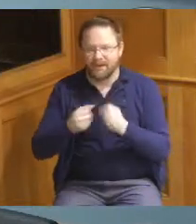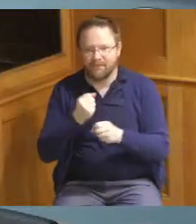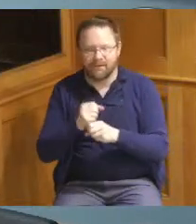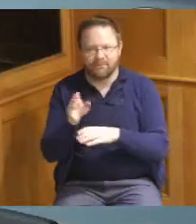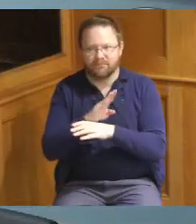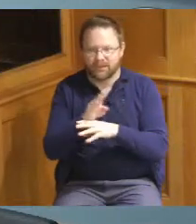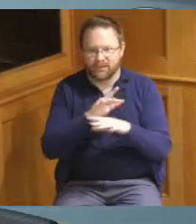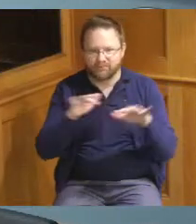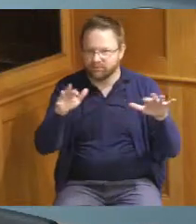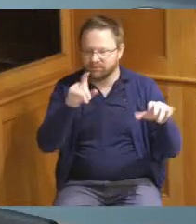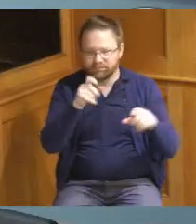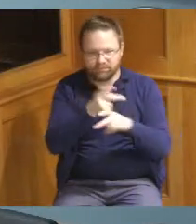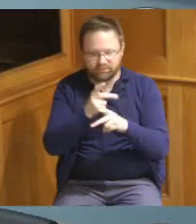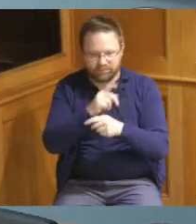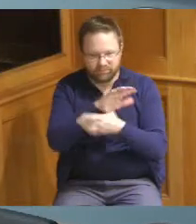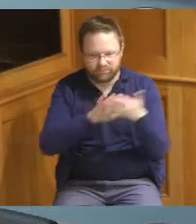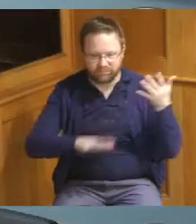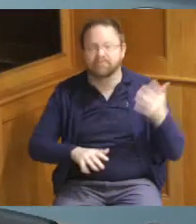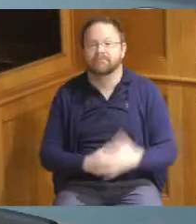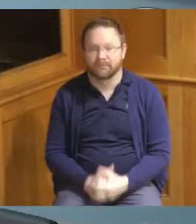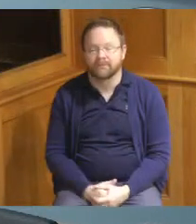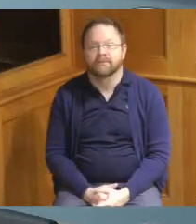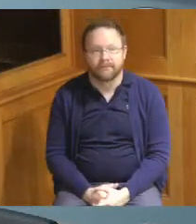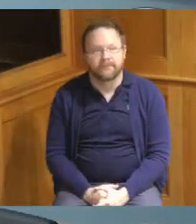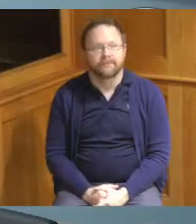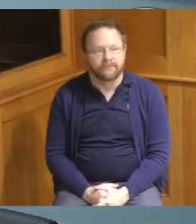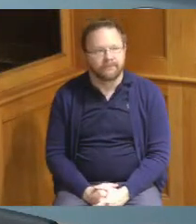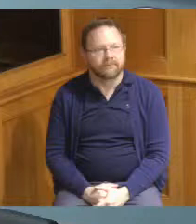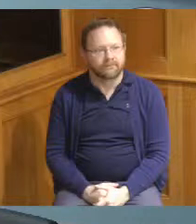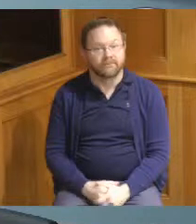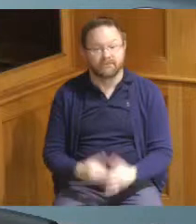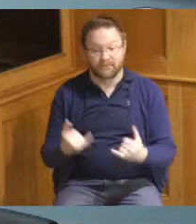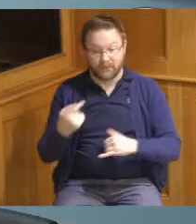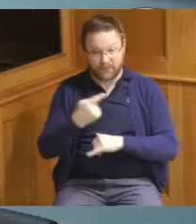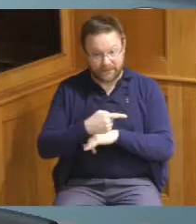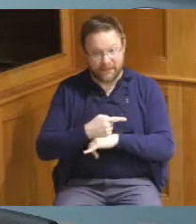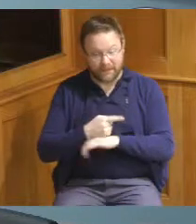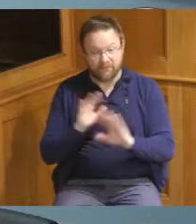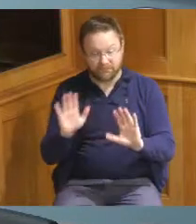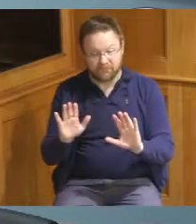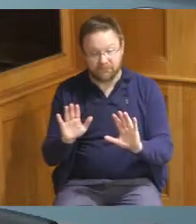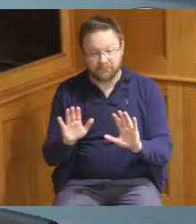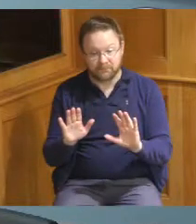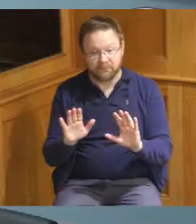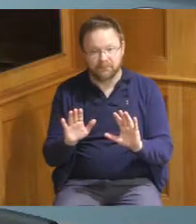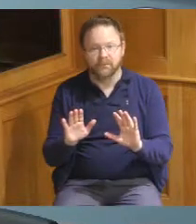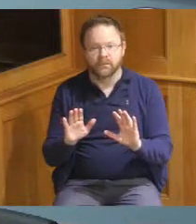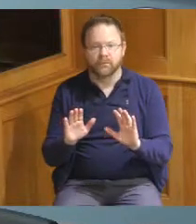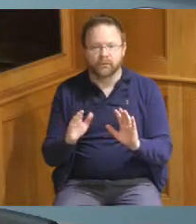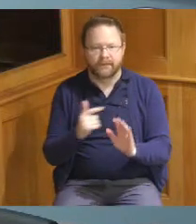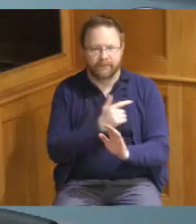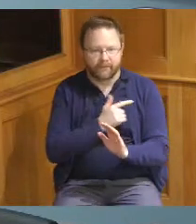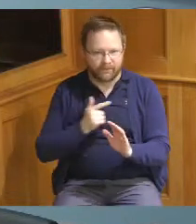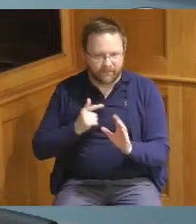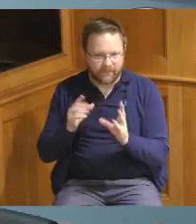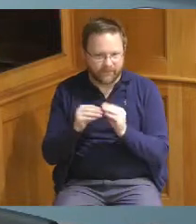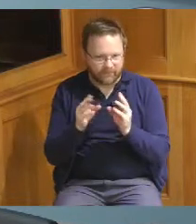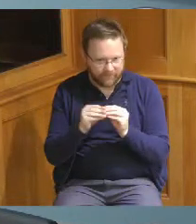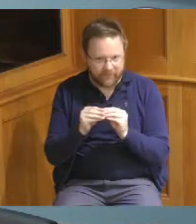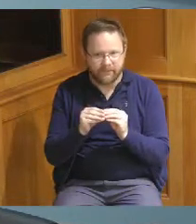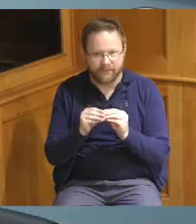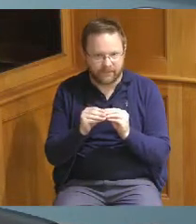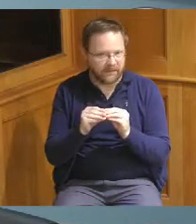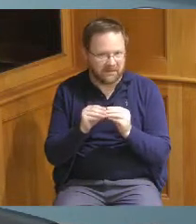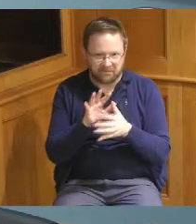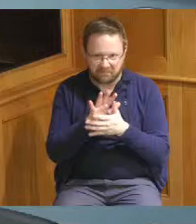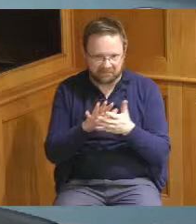to take care of. So we will treat this, though, as a legislative meeting with all its trappings.